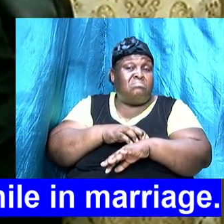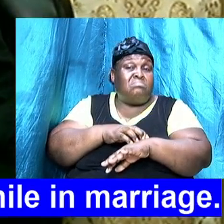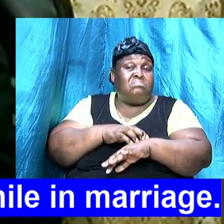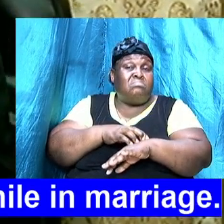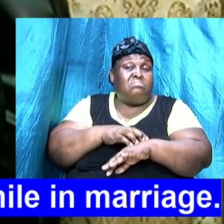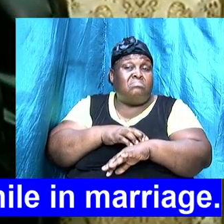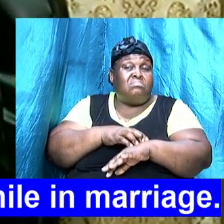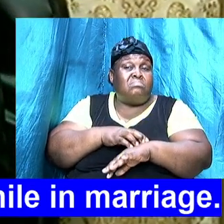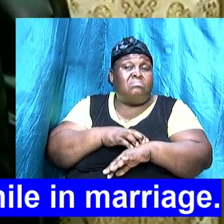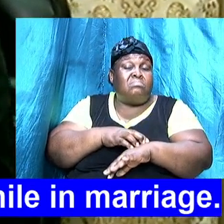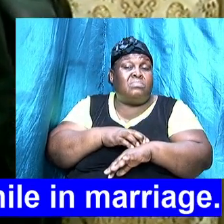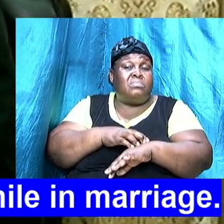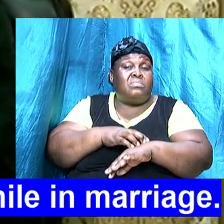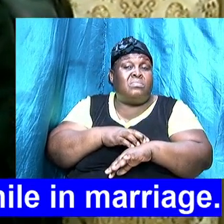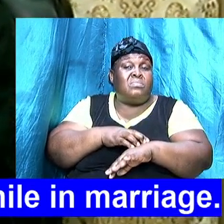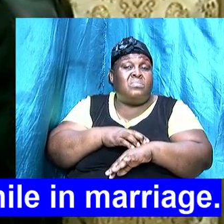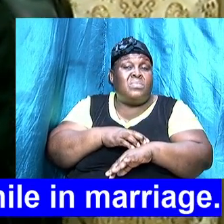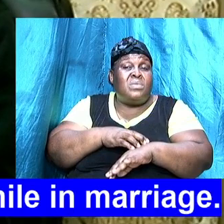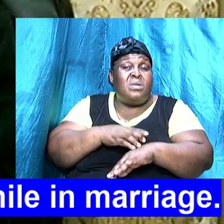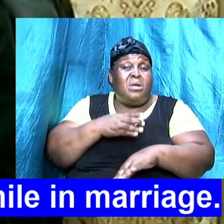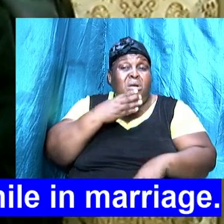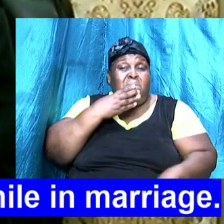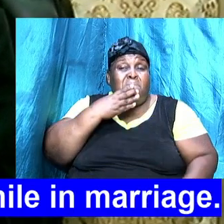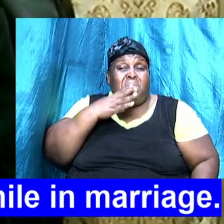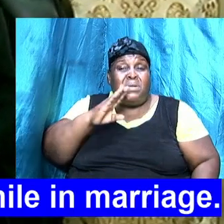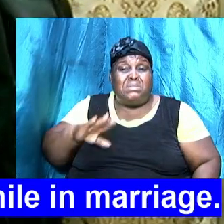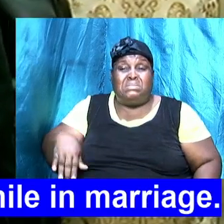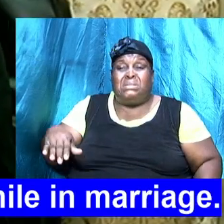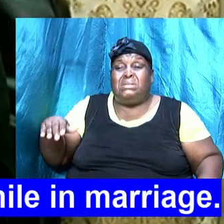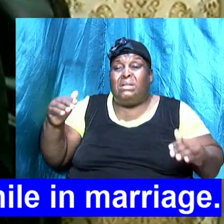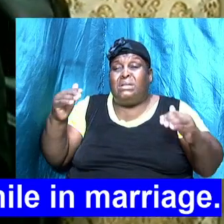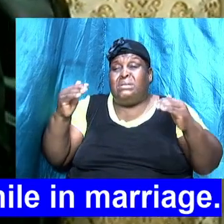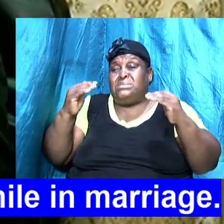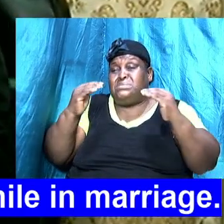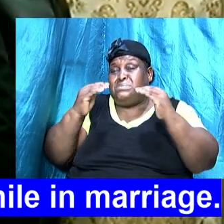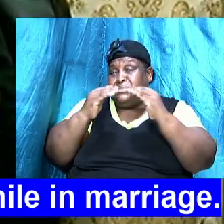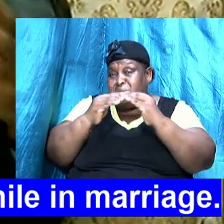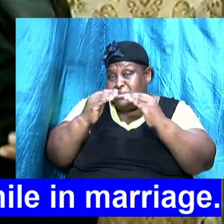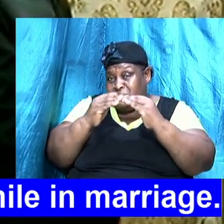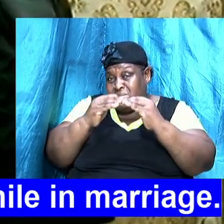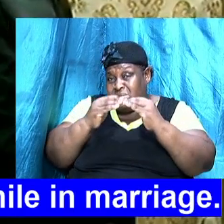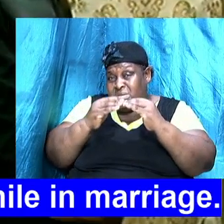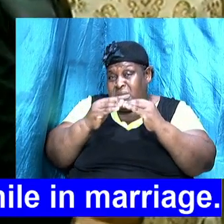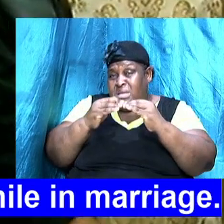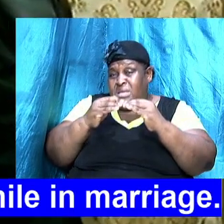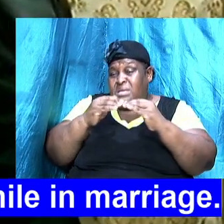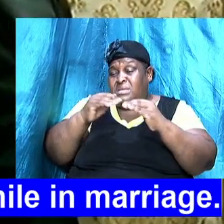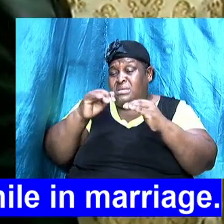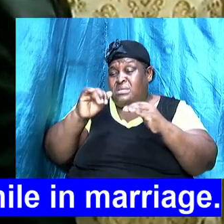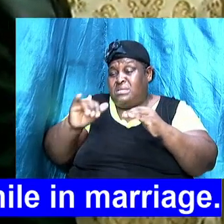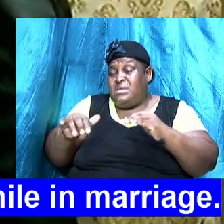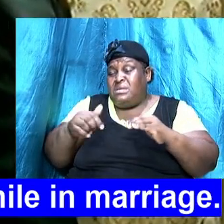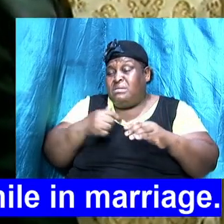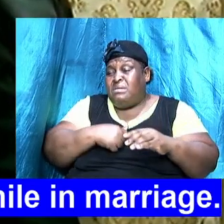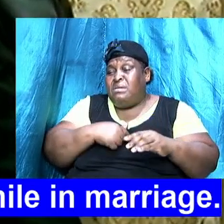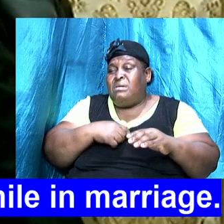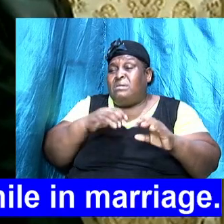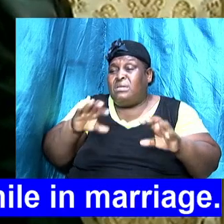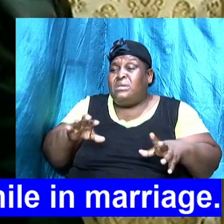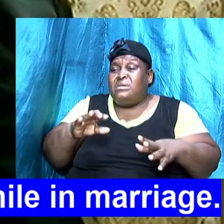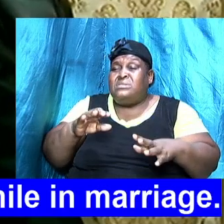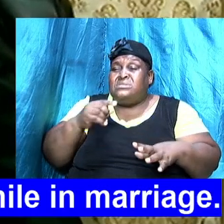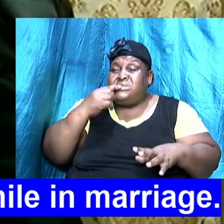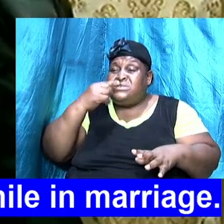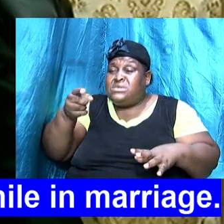breaking point. That is a limit that I can easily say, no, something is